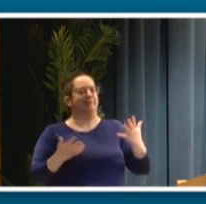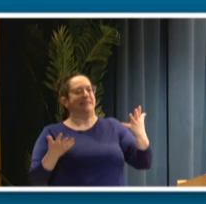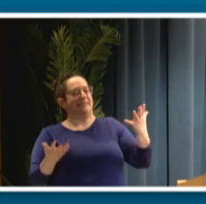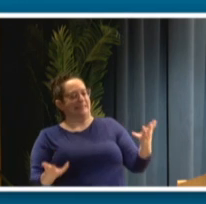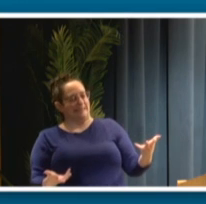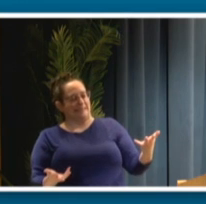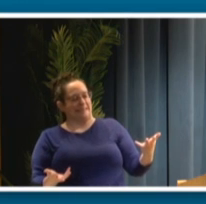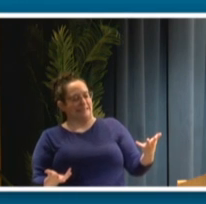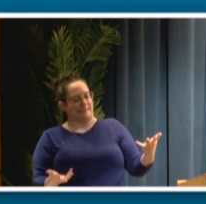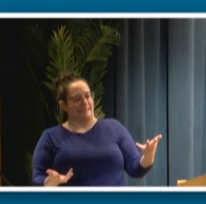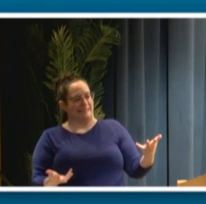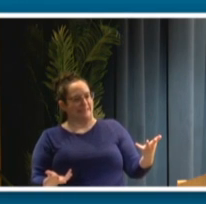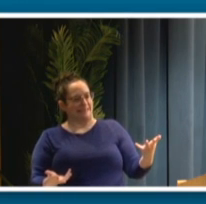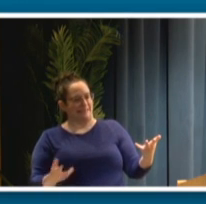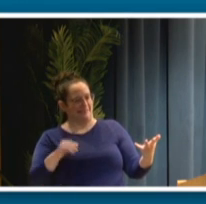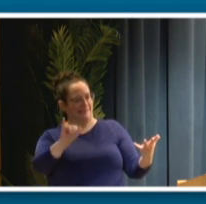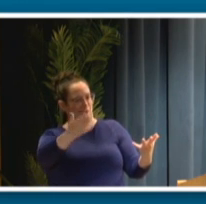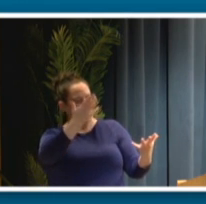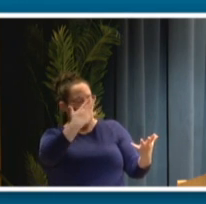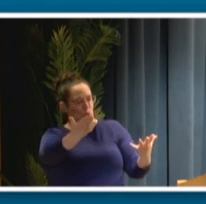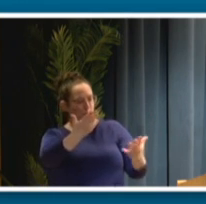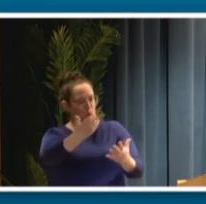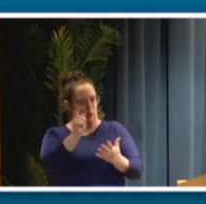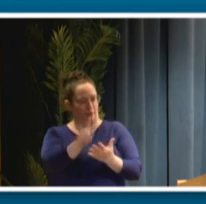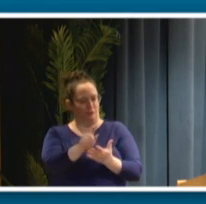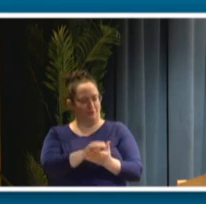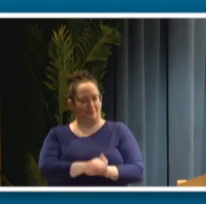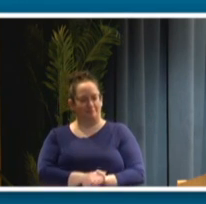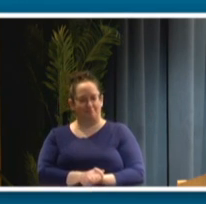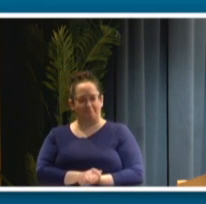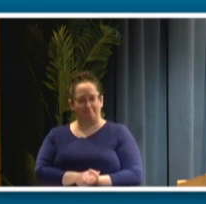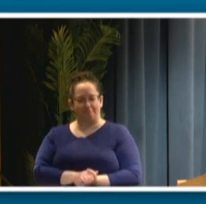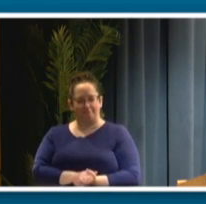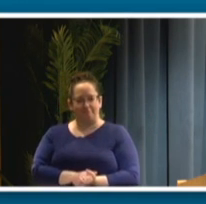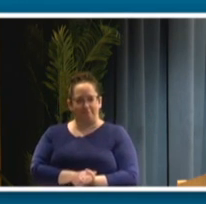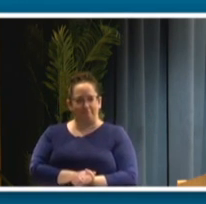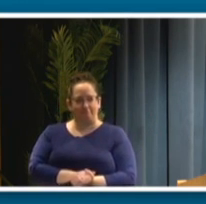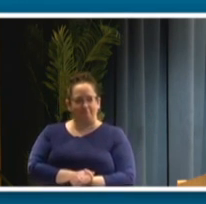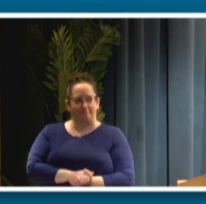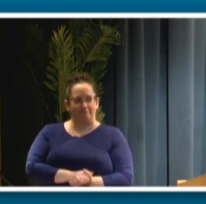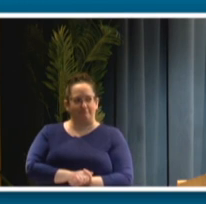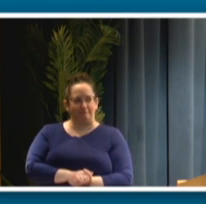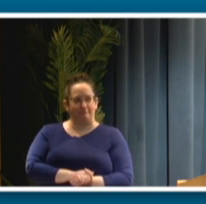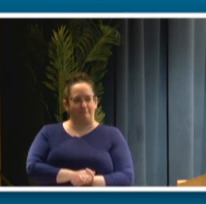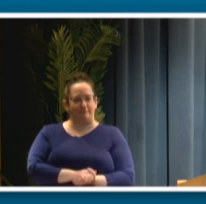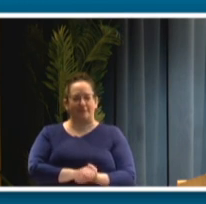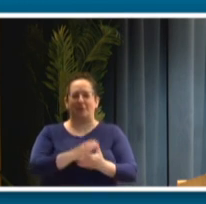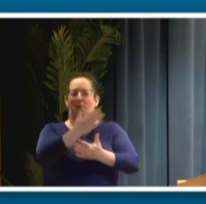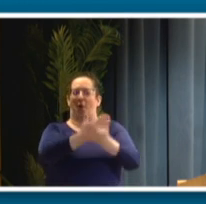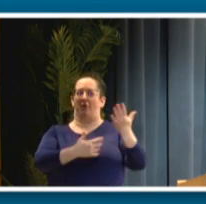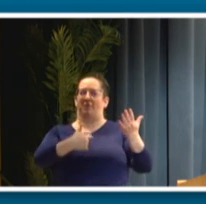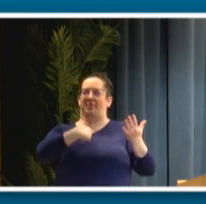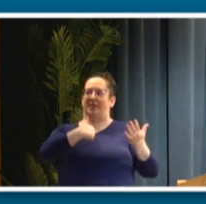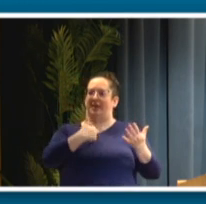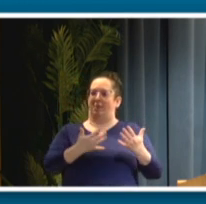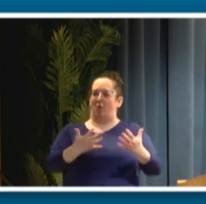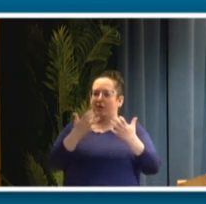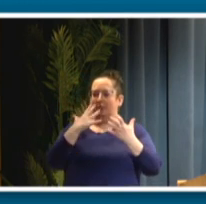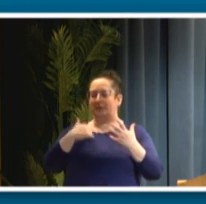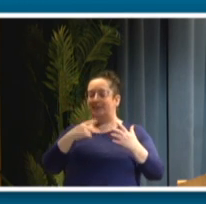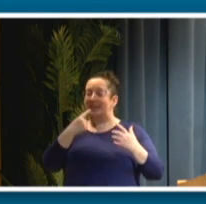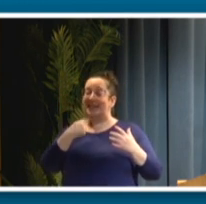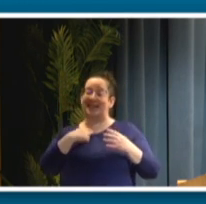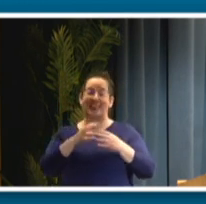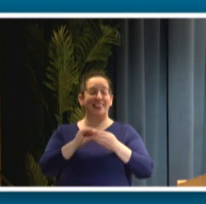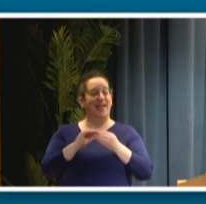It's such a good question. And you know, there's that part of me that wants to answer the question. You know, people that say, like,